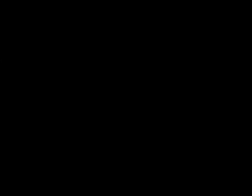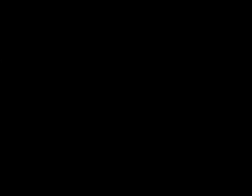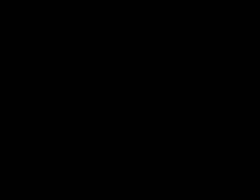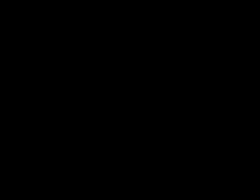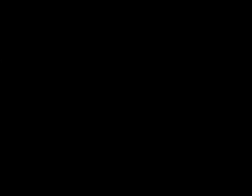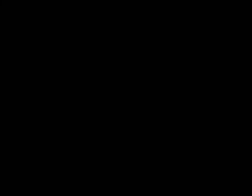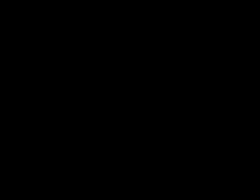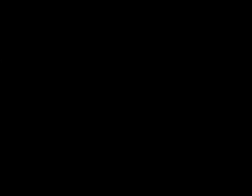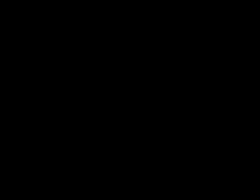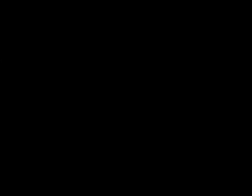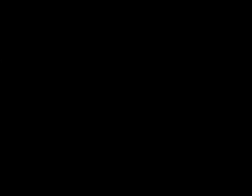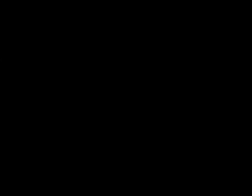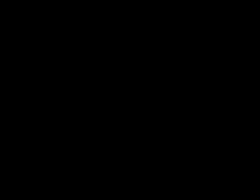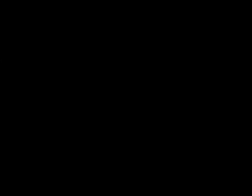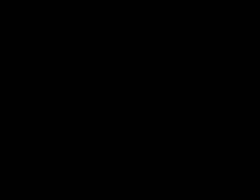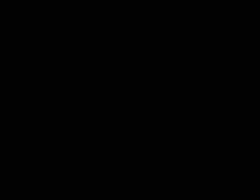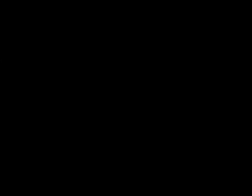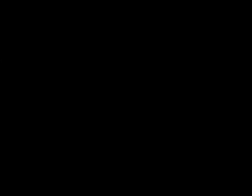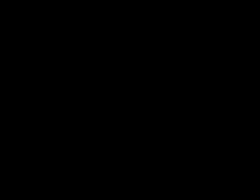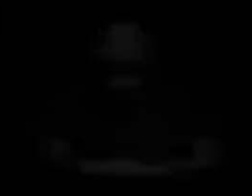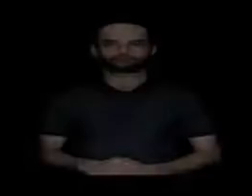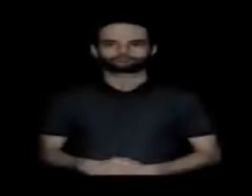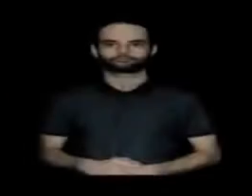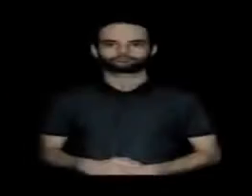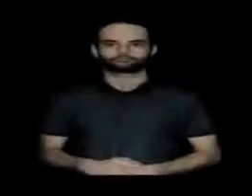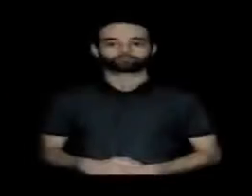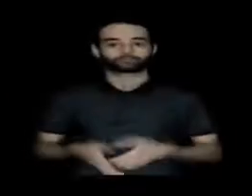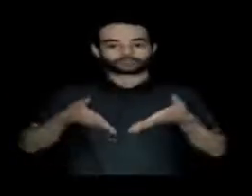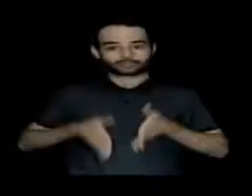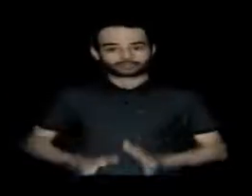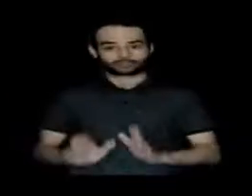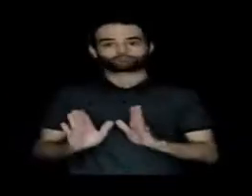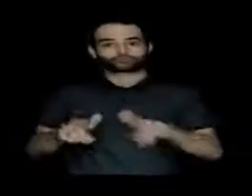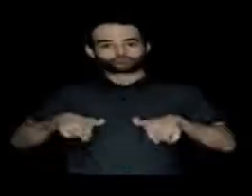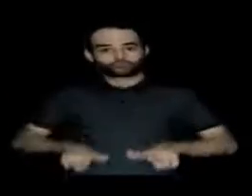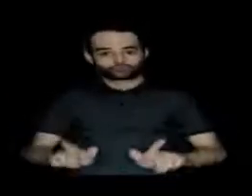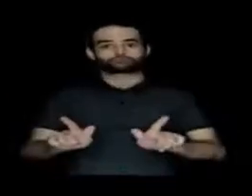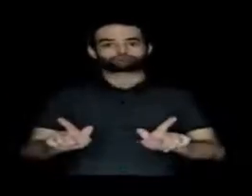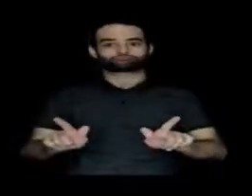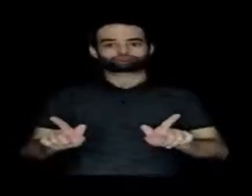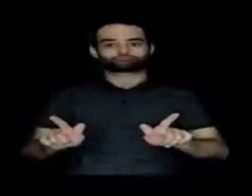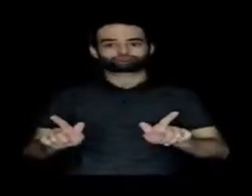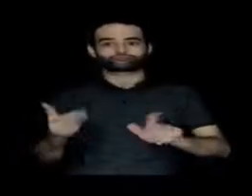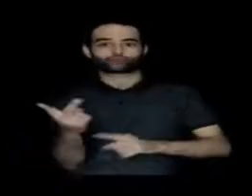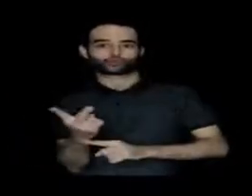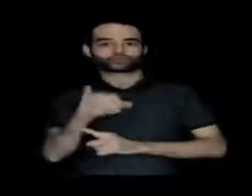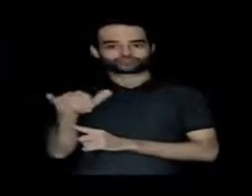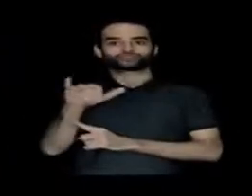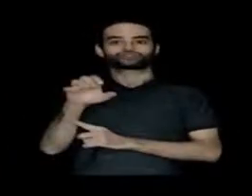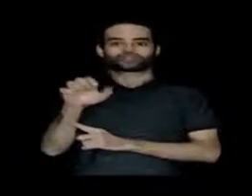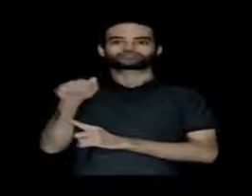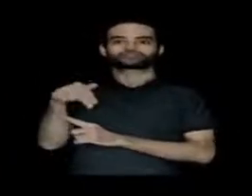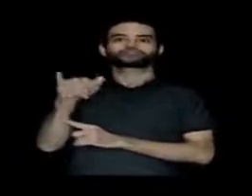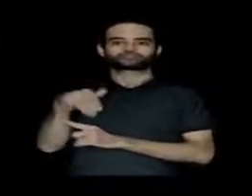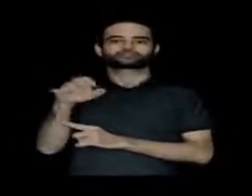an ICU, it was an incubator inside a nursery. It was all very improvised at the time.